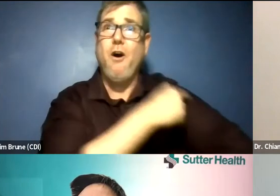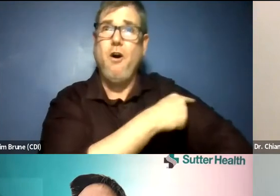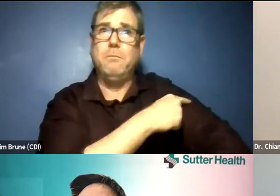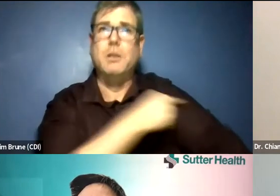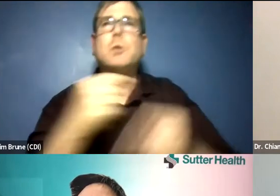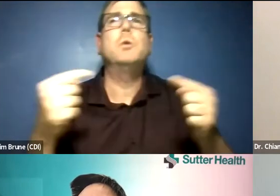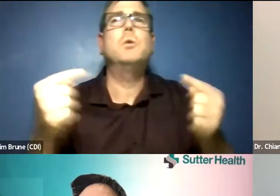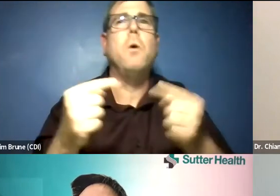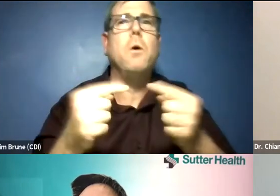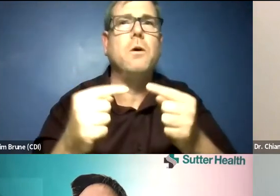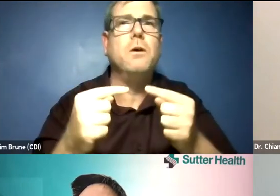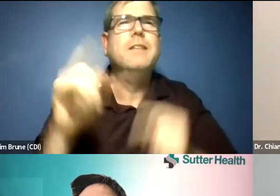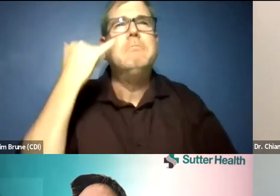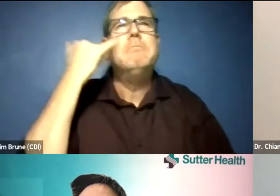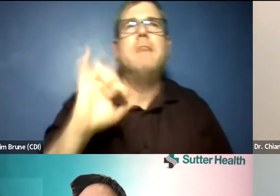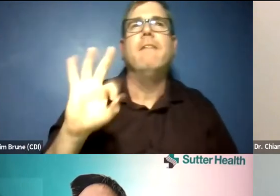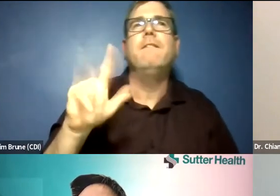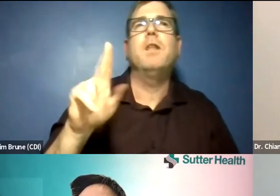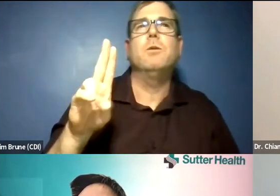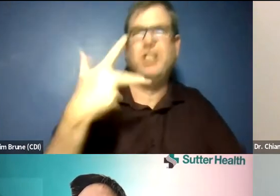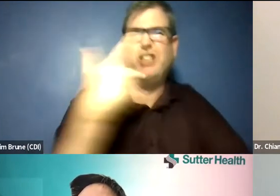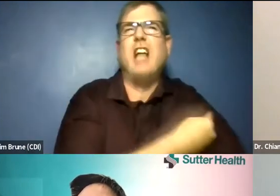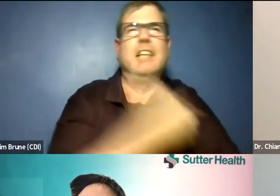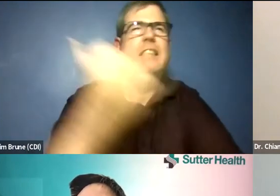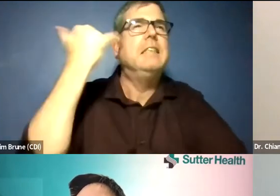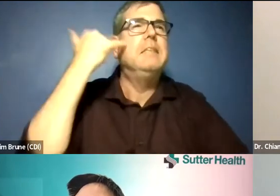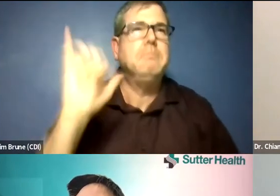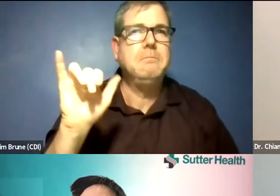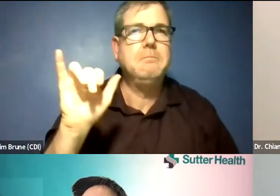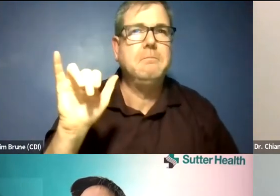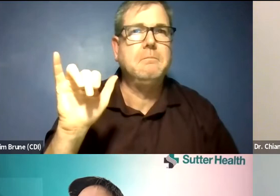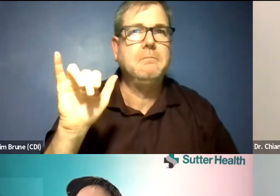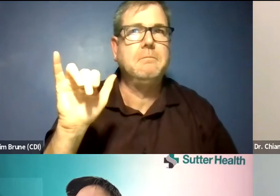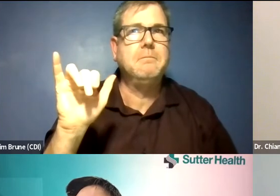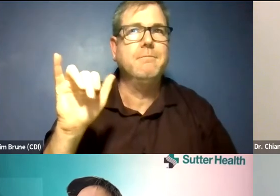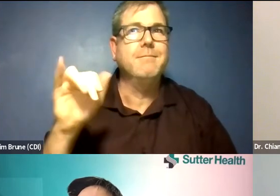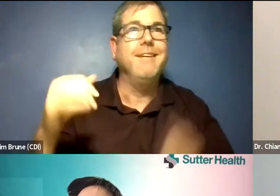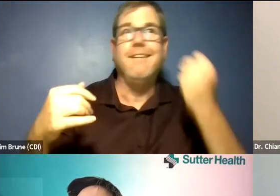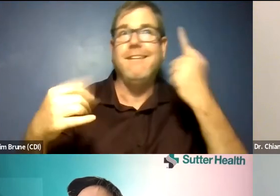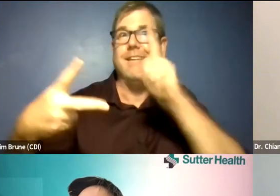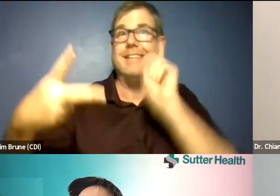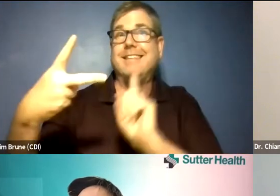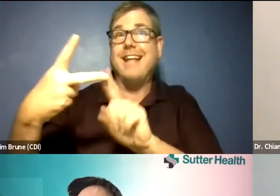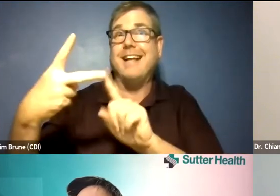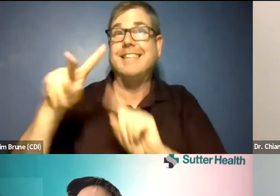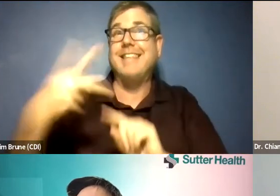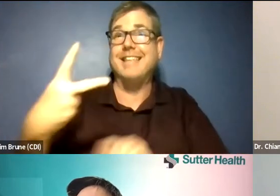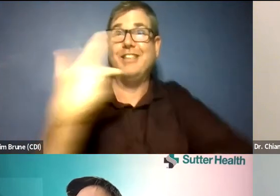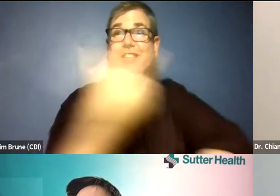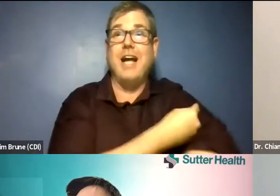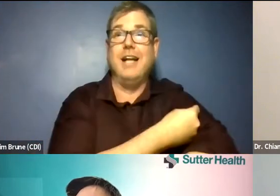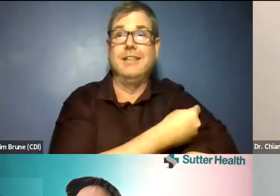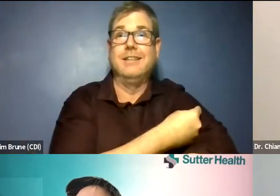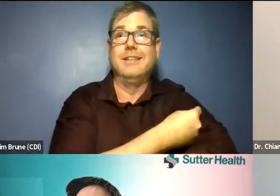vaccine. After the second dose, about 24 hours in, I was